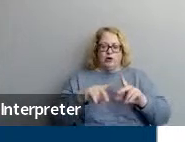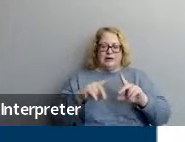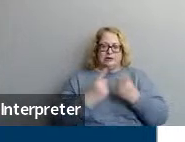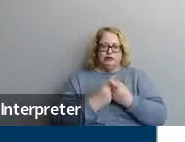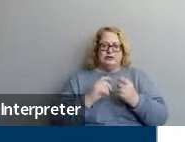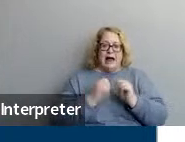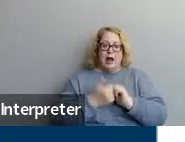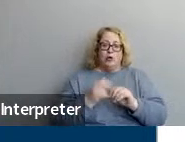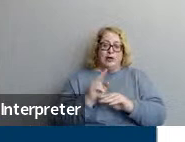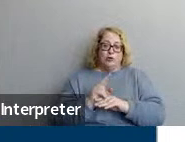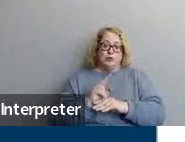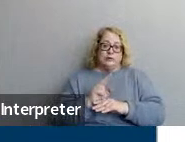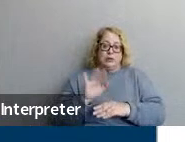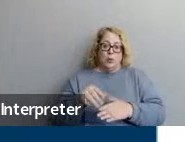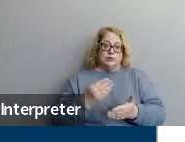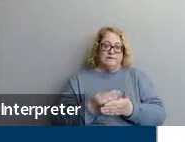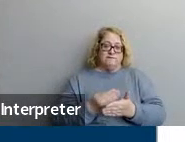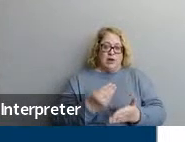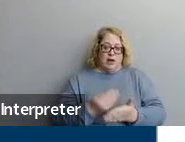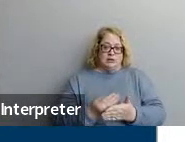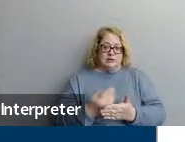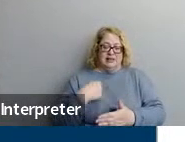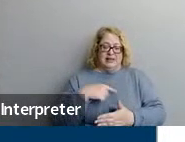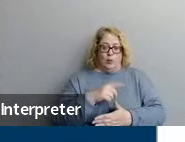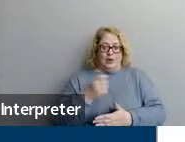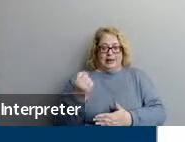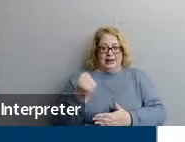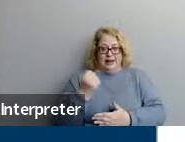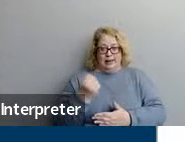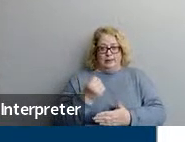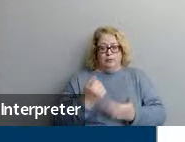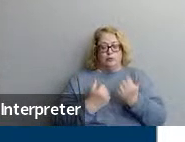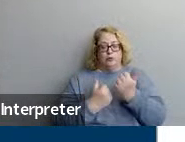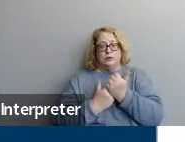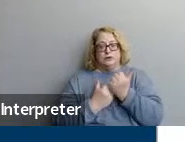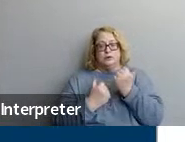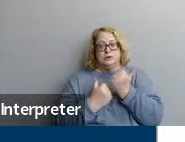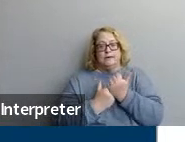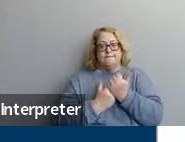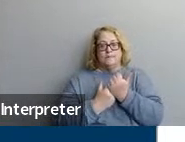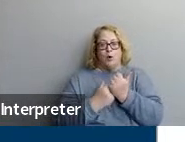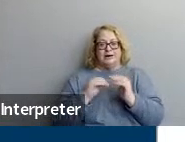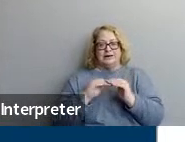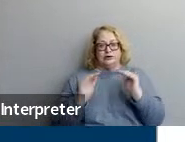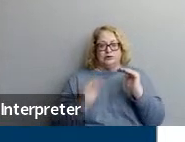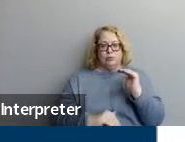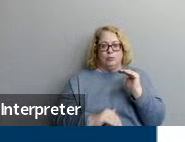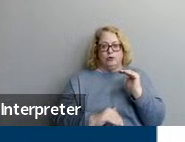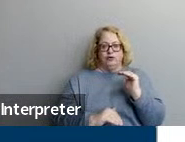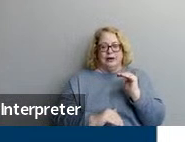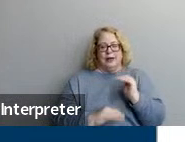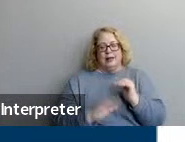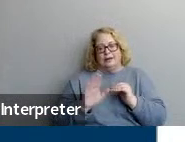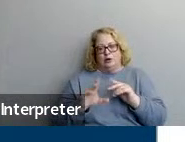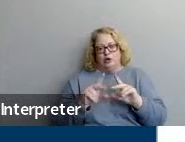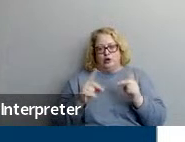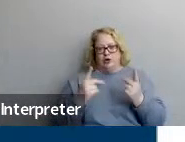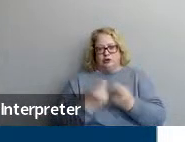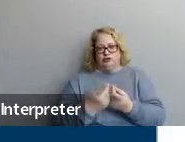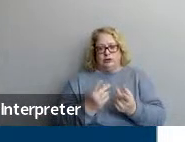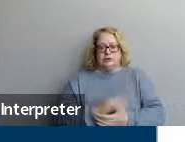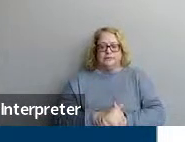are currently utilizing those funds that we set aside to support disproportionality in their